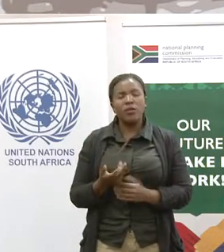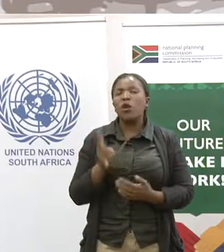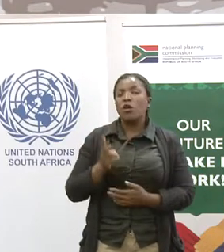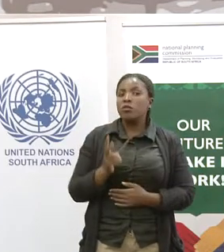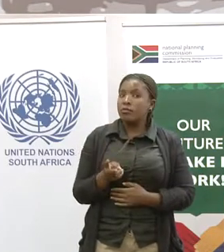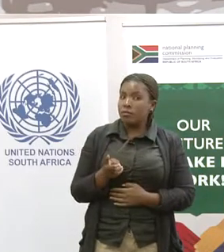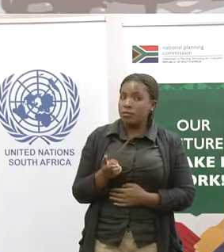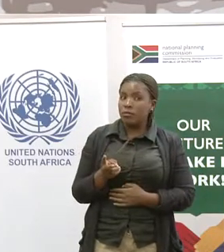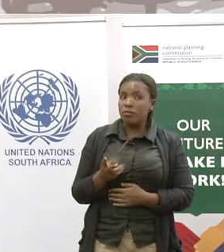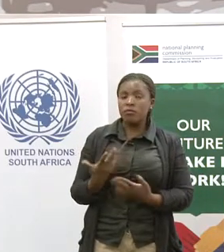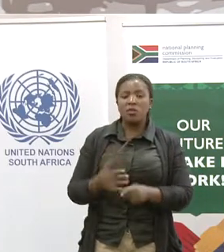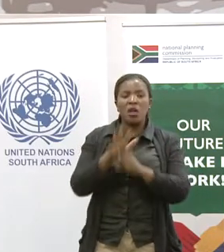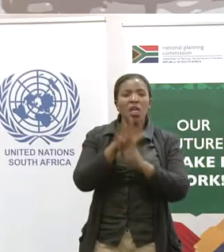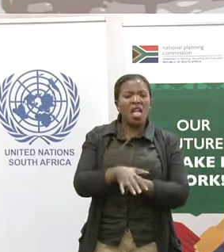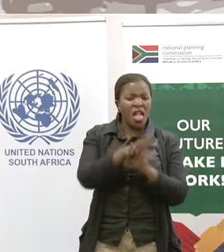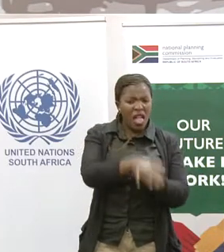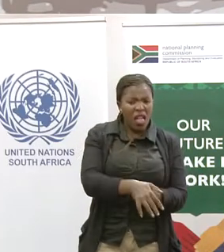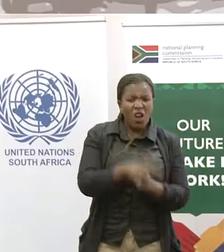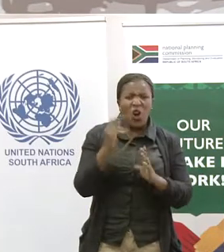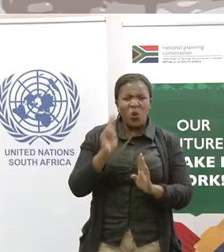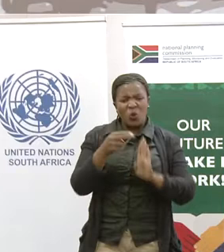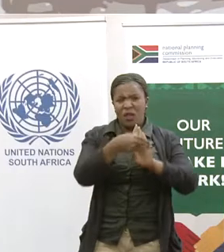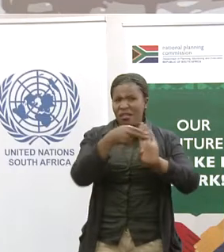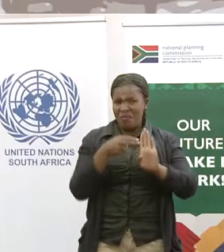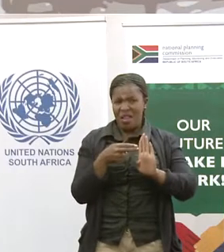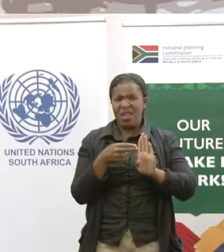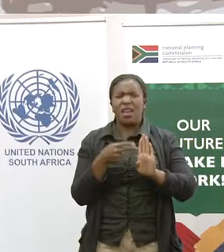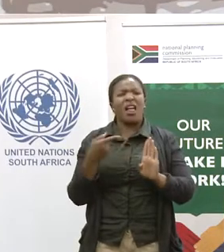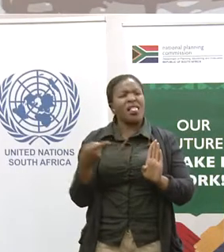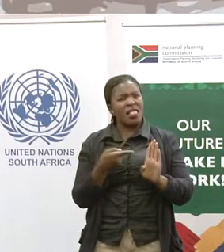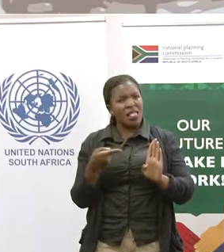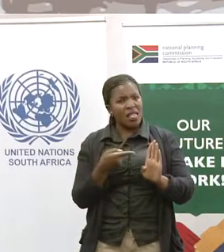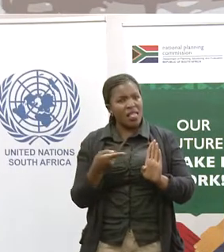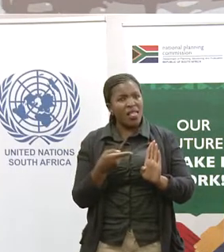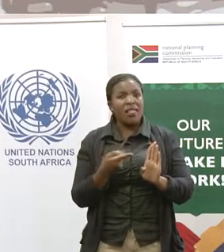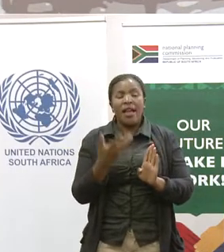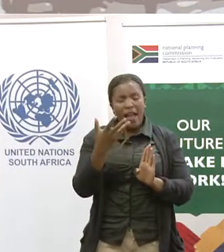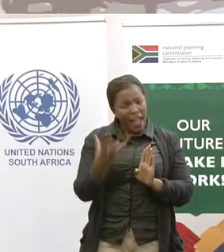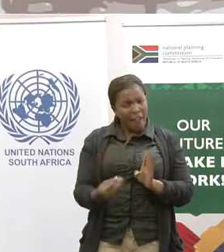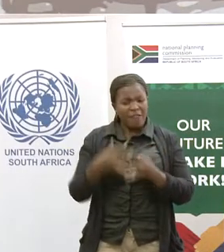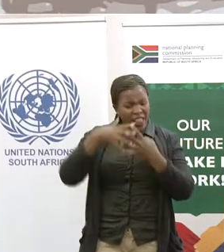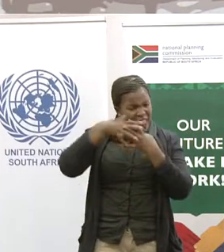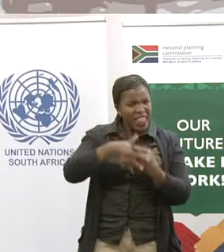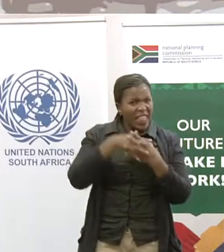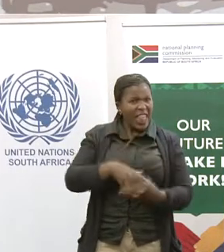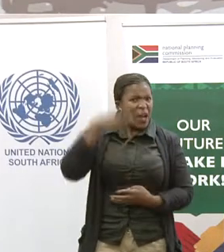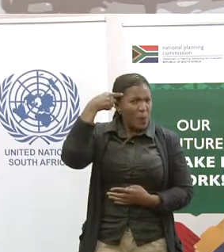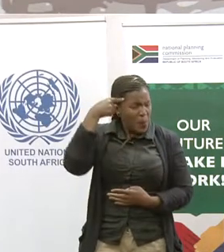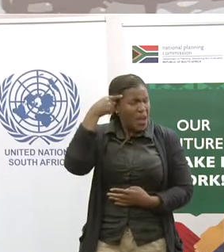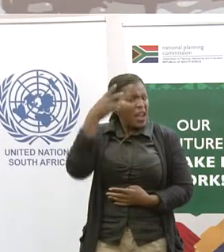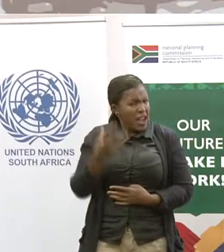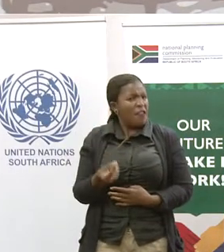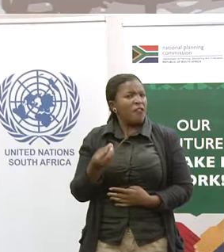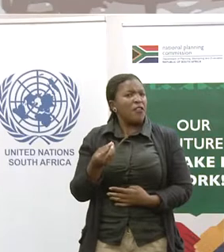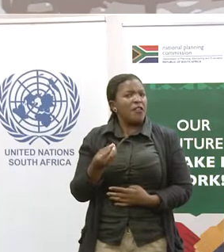Nevertheless, prejudice and stigma are sometimes deeply ingrained based on fear of